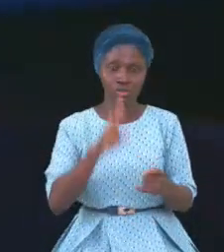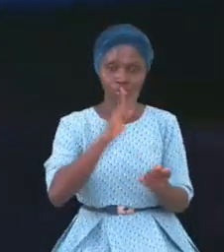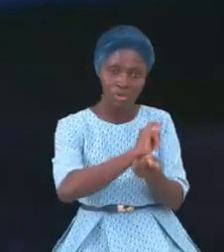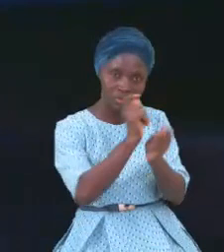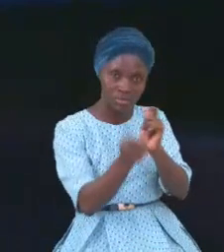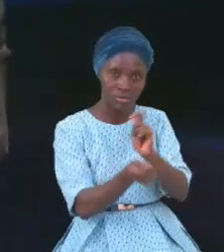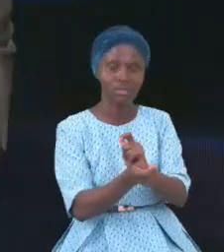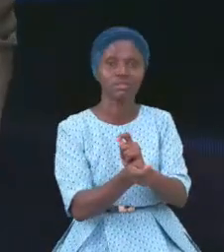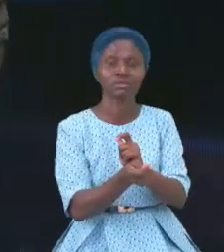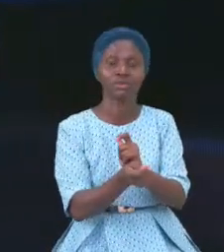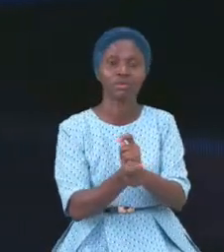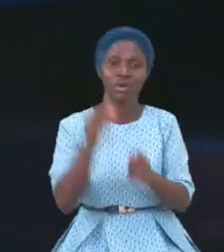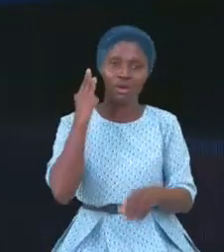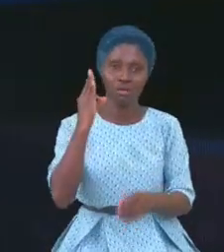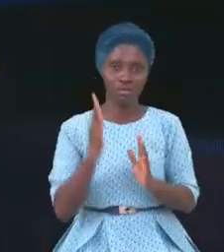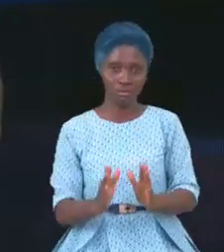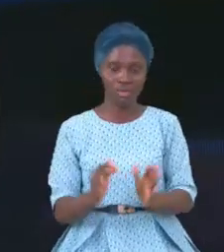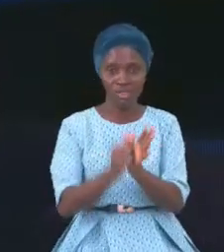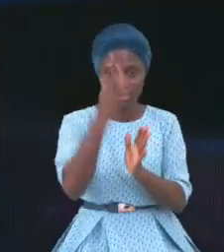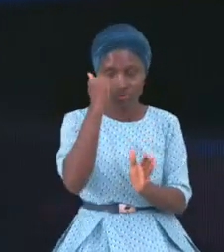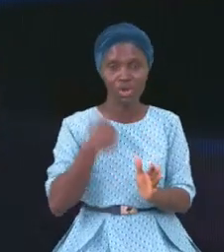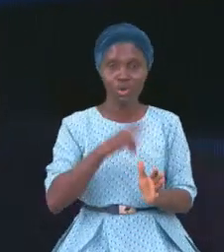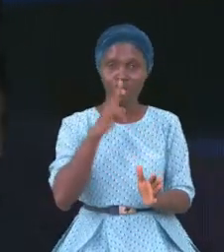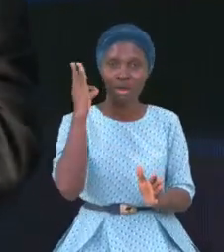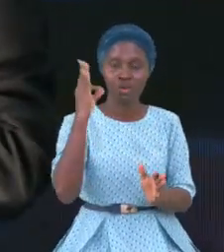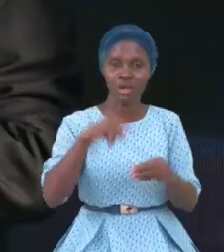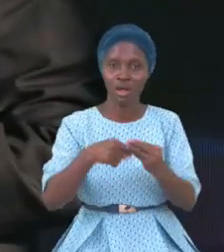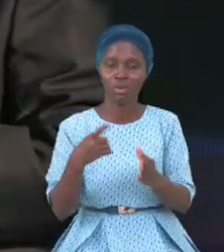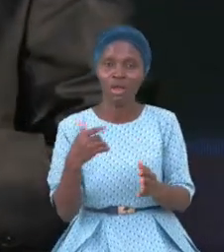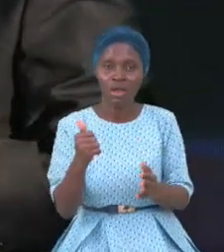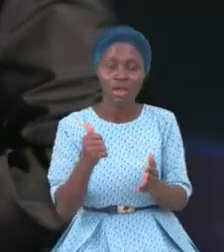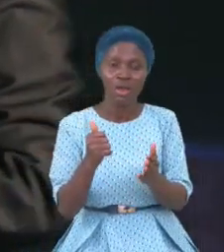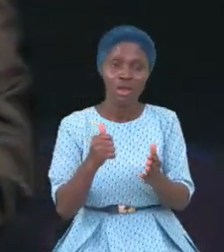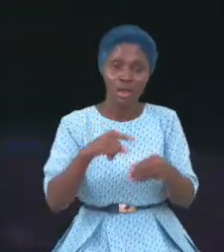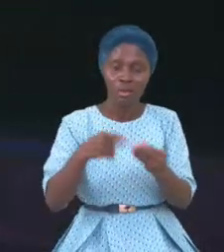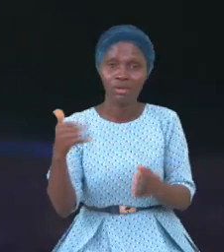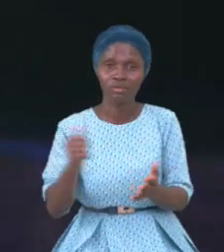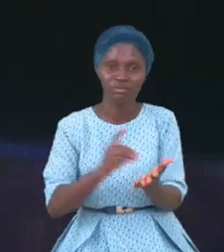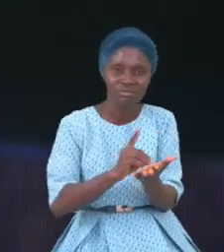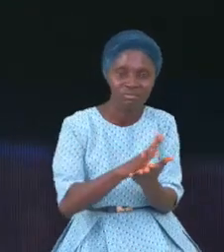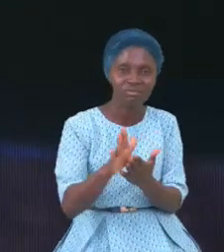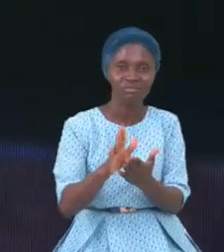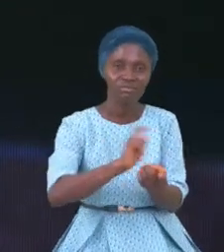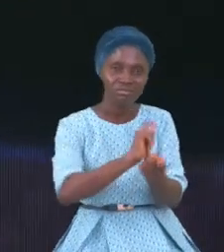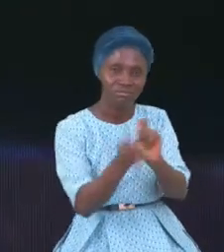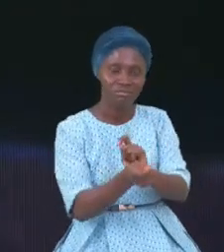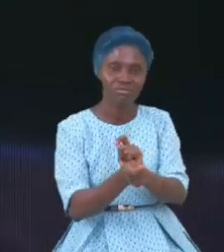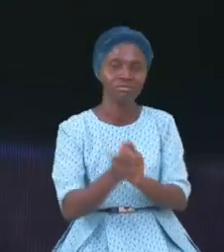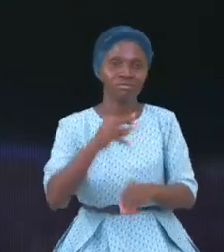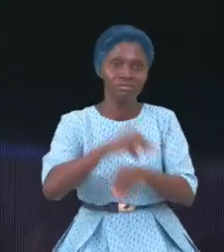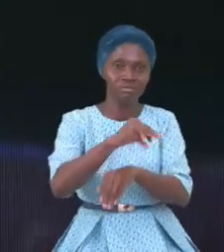why we're talking about a divinely transformed minister. It's not a person by self-effort,